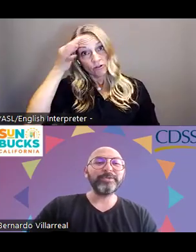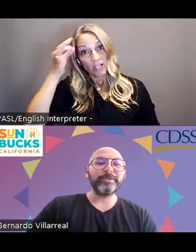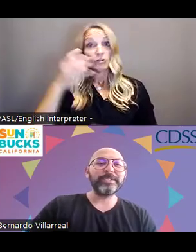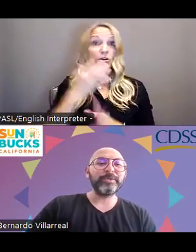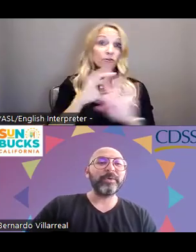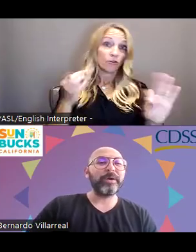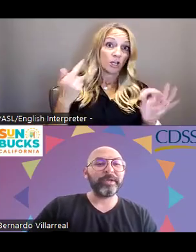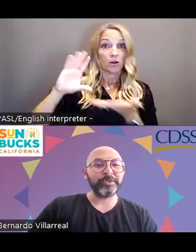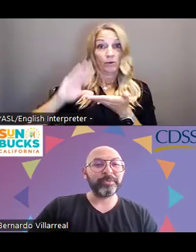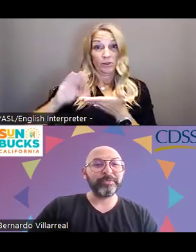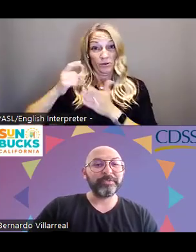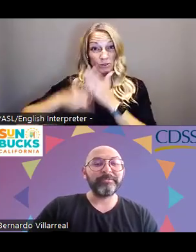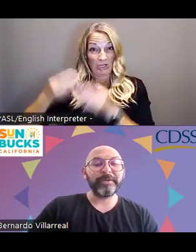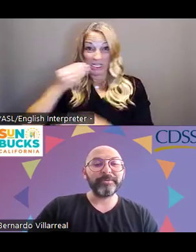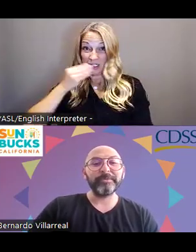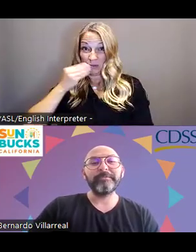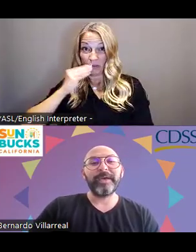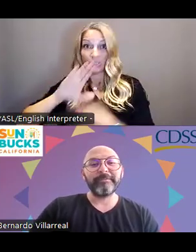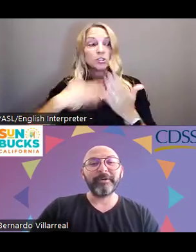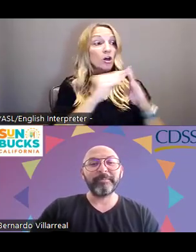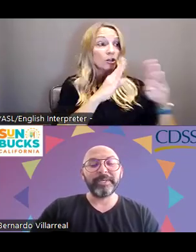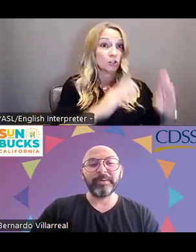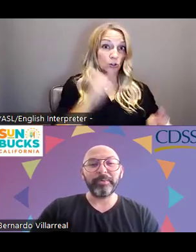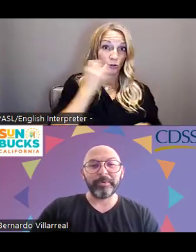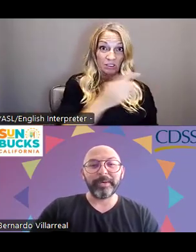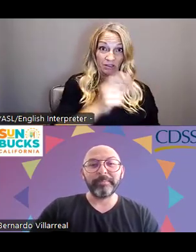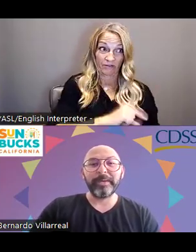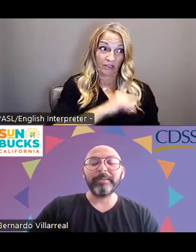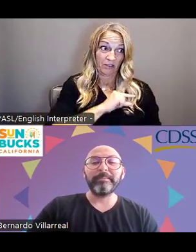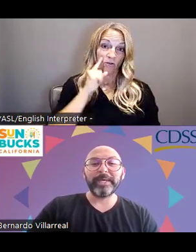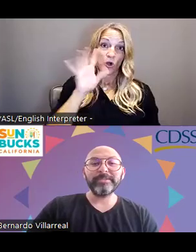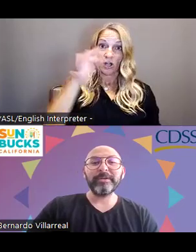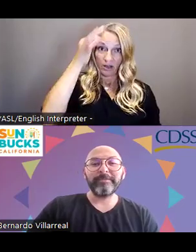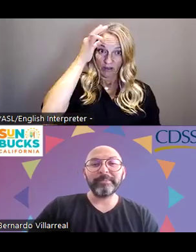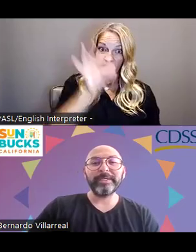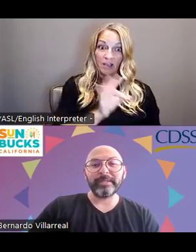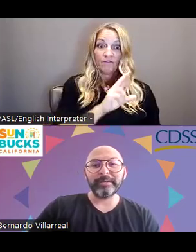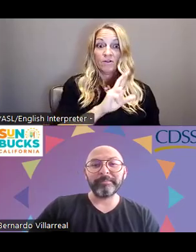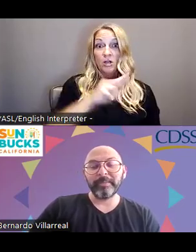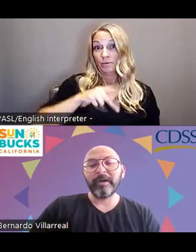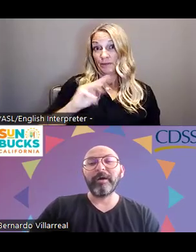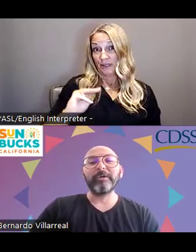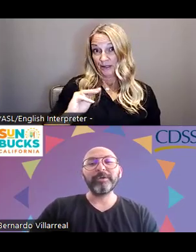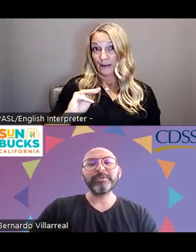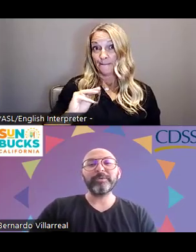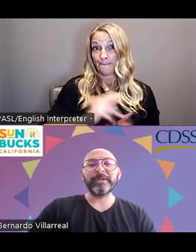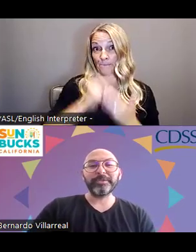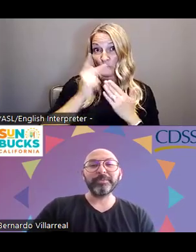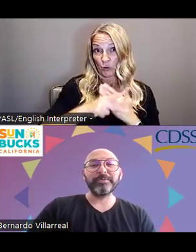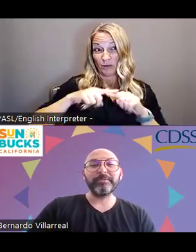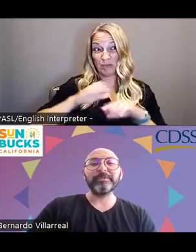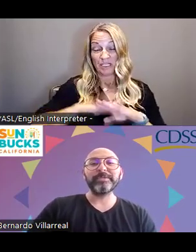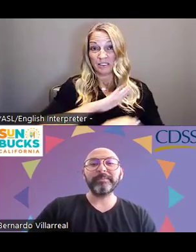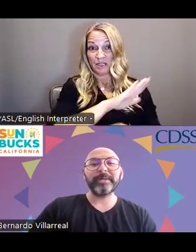meals, all students who are eligible for the federal FRPM program based on family income are